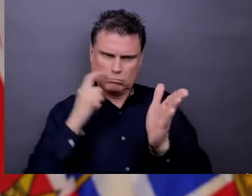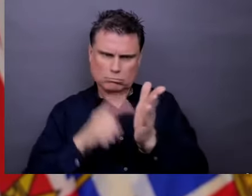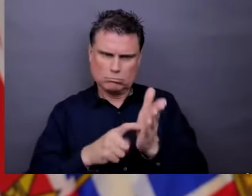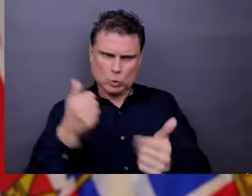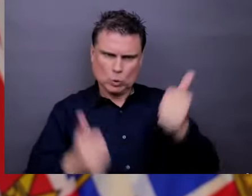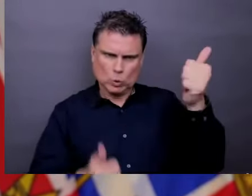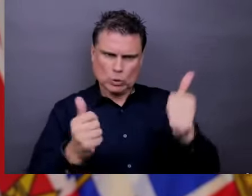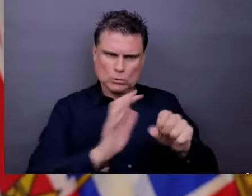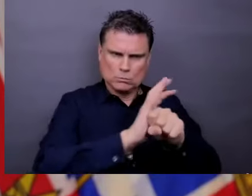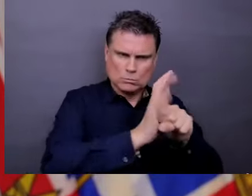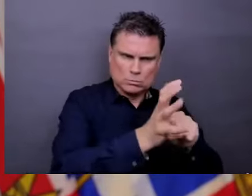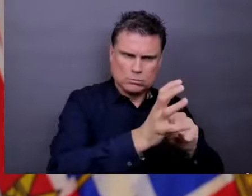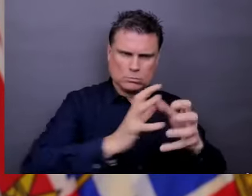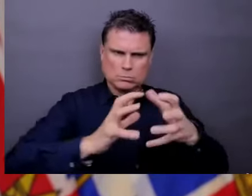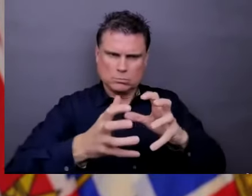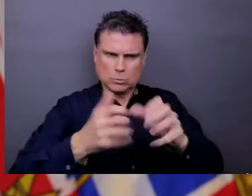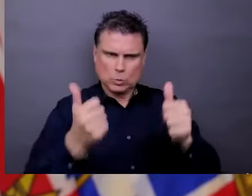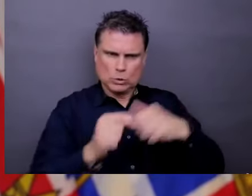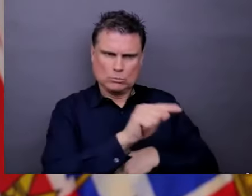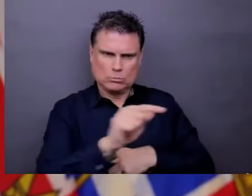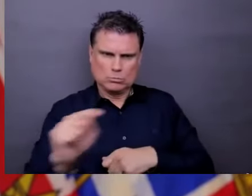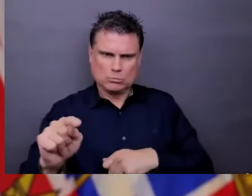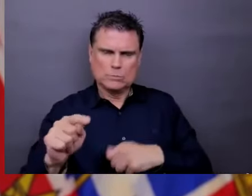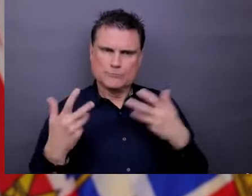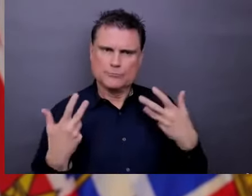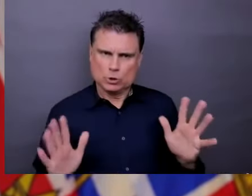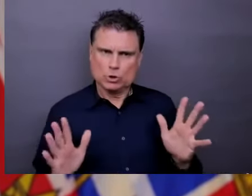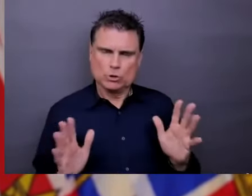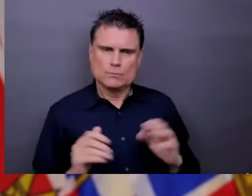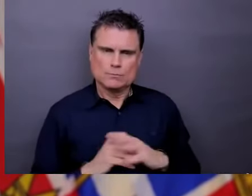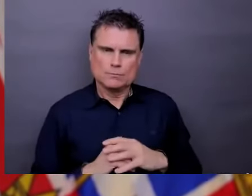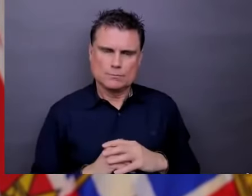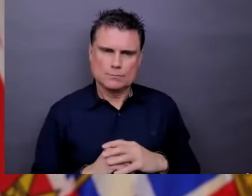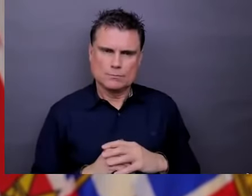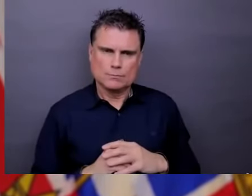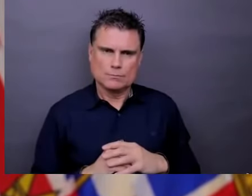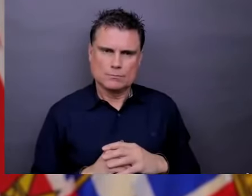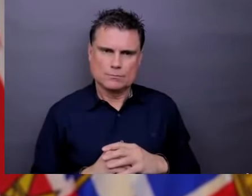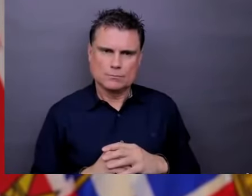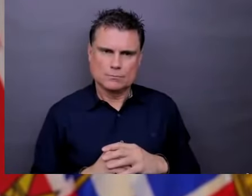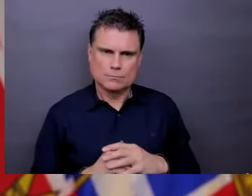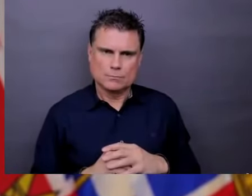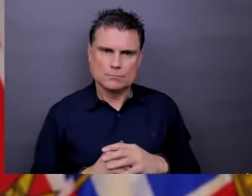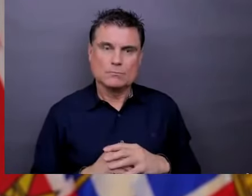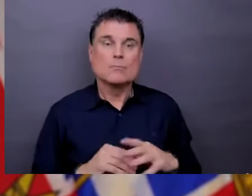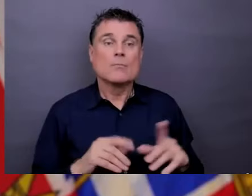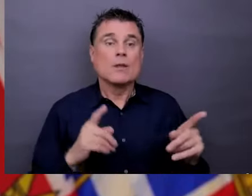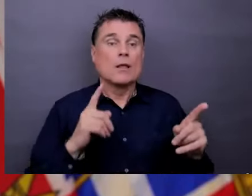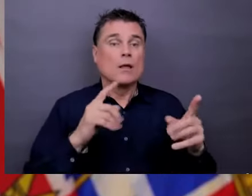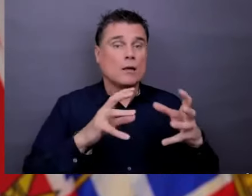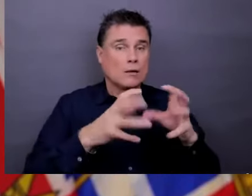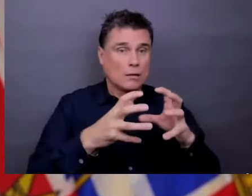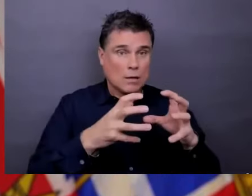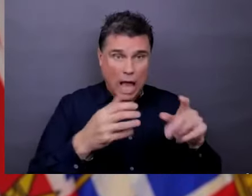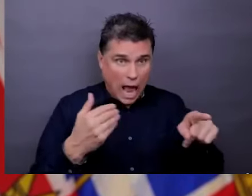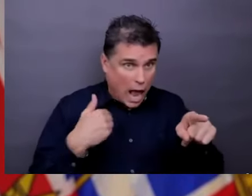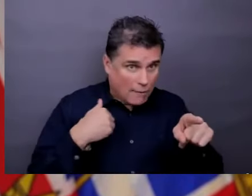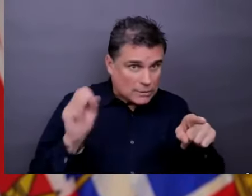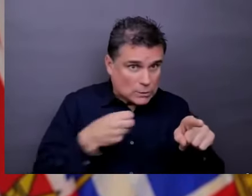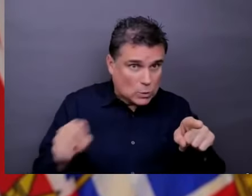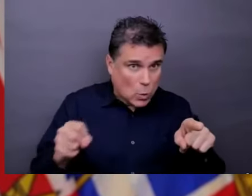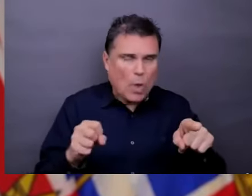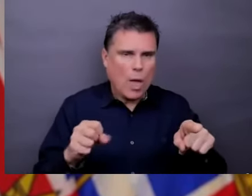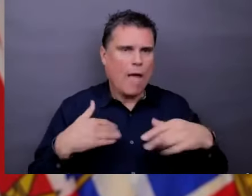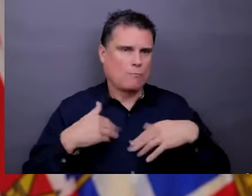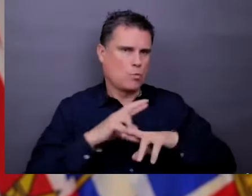You include it with the as part of the PCR testing. And we did what we call a point prevalence over